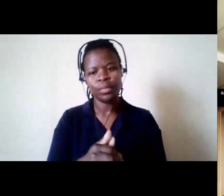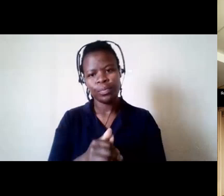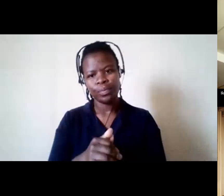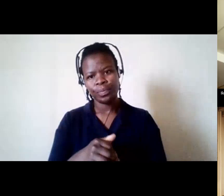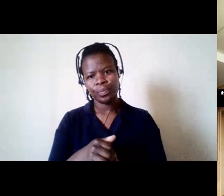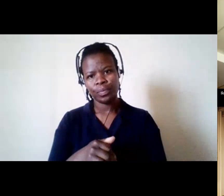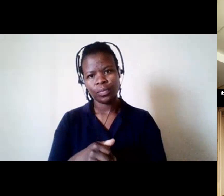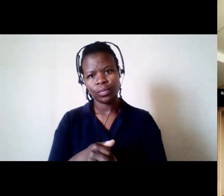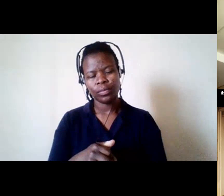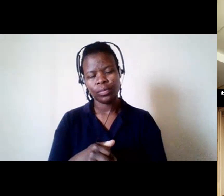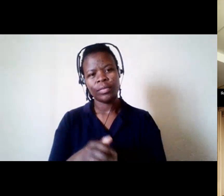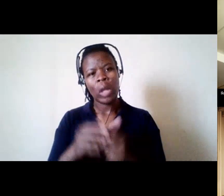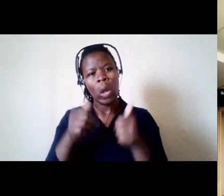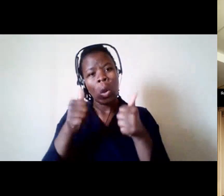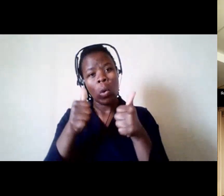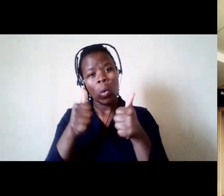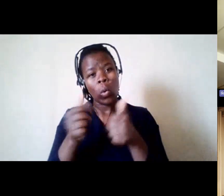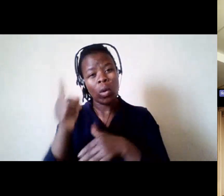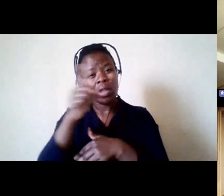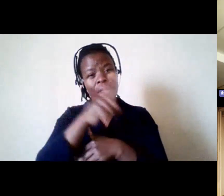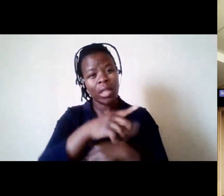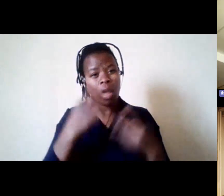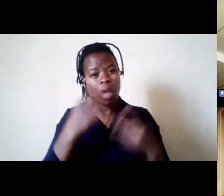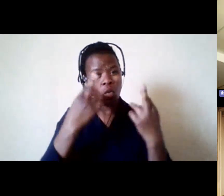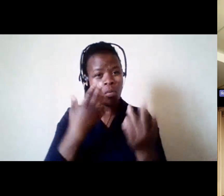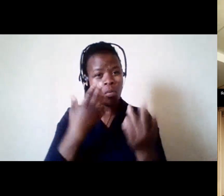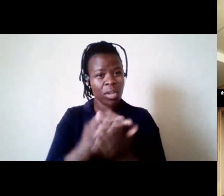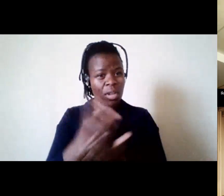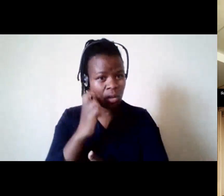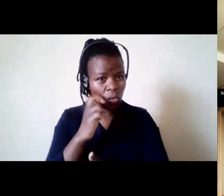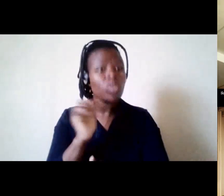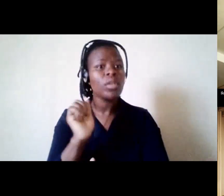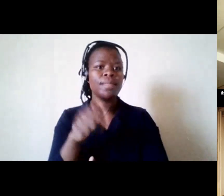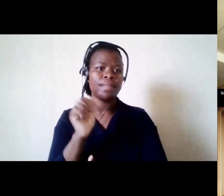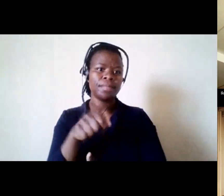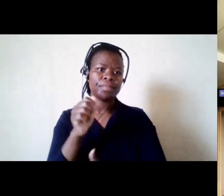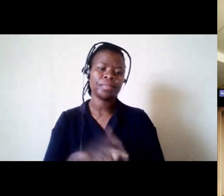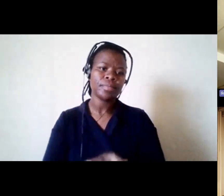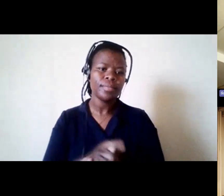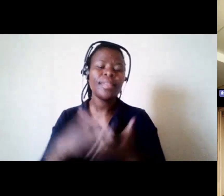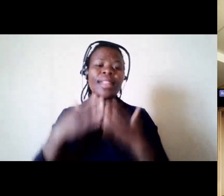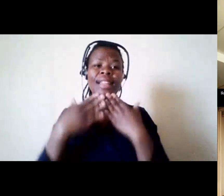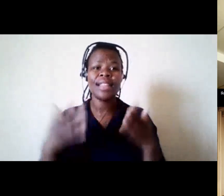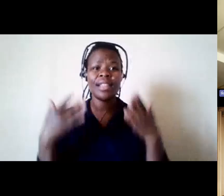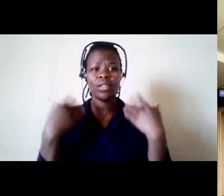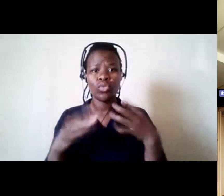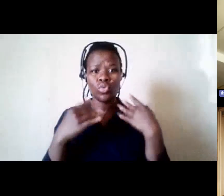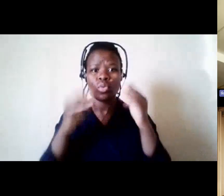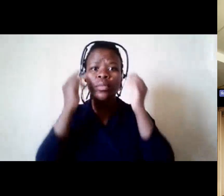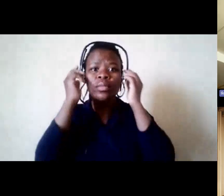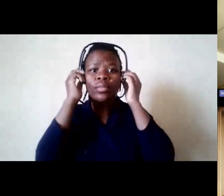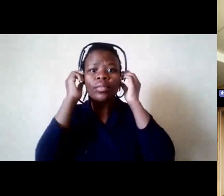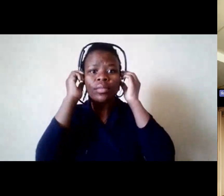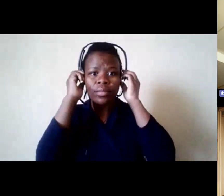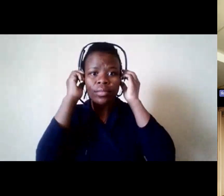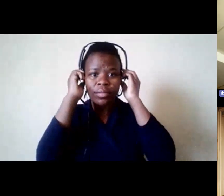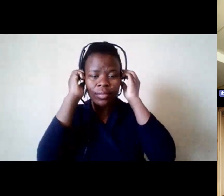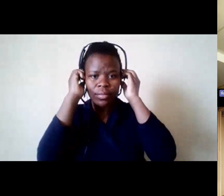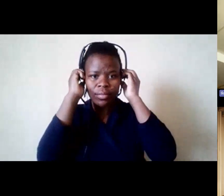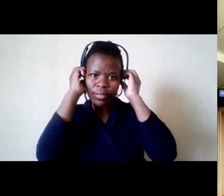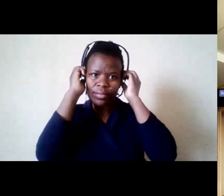Good day. I hope I'm audible. Yes, you are. Okay, thank you so much. So, go